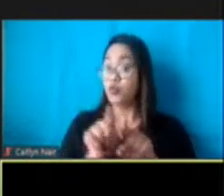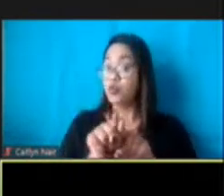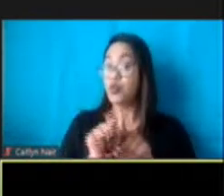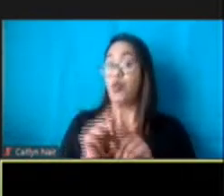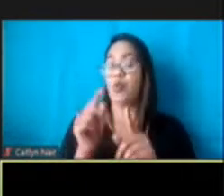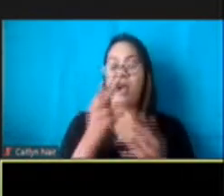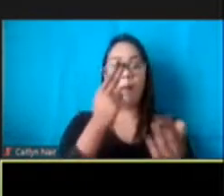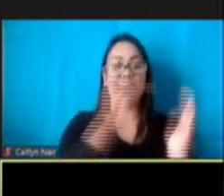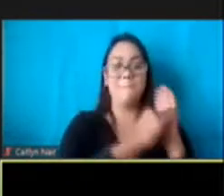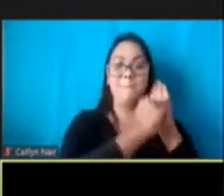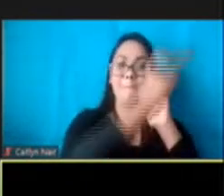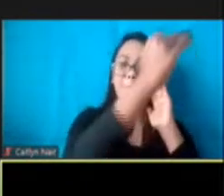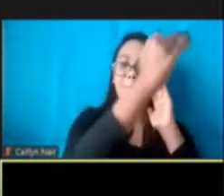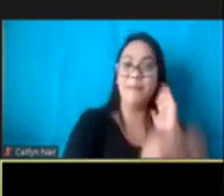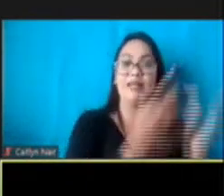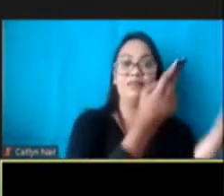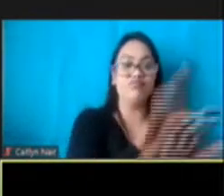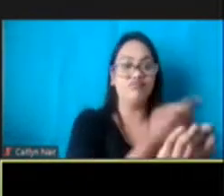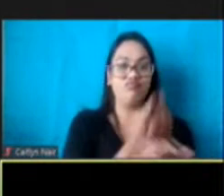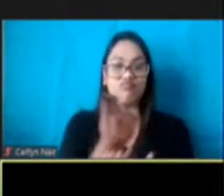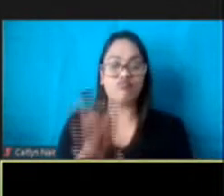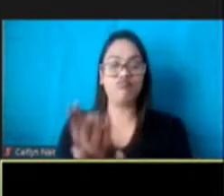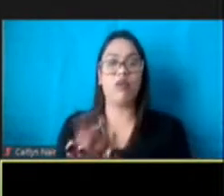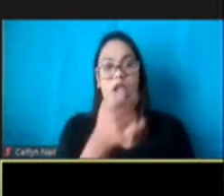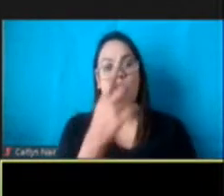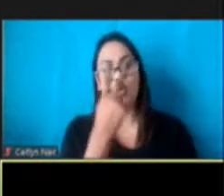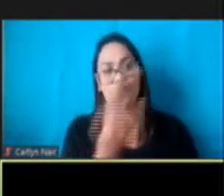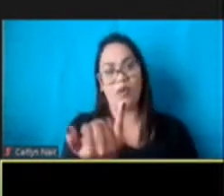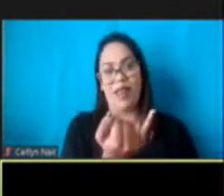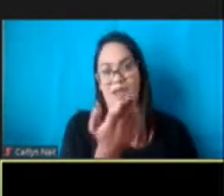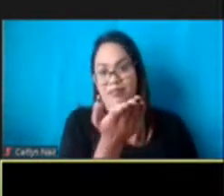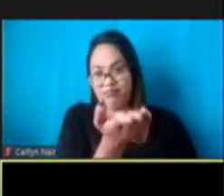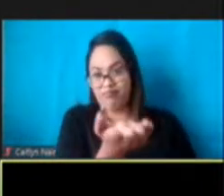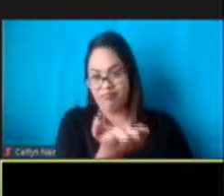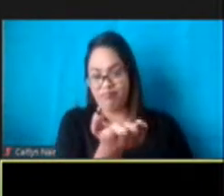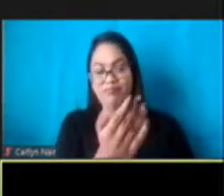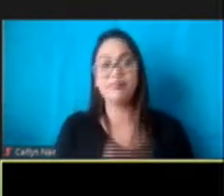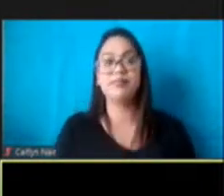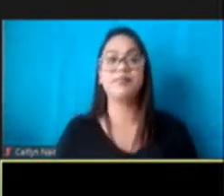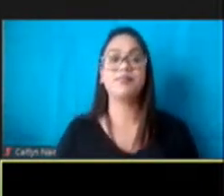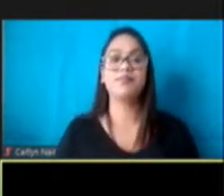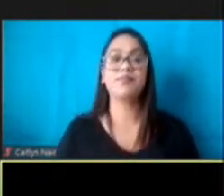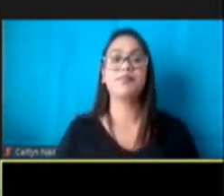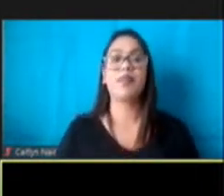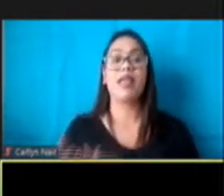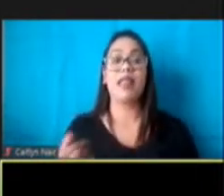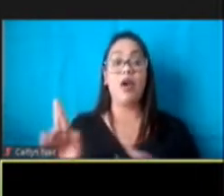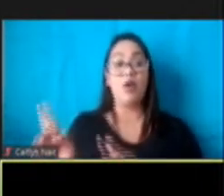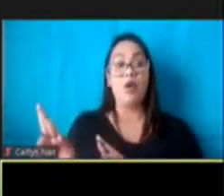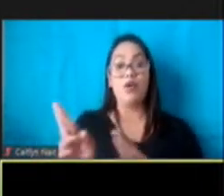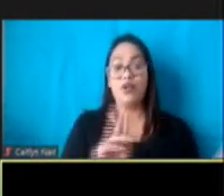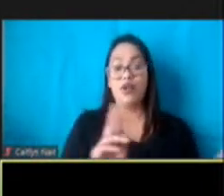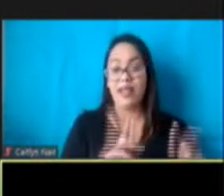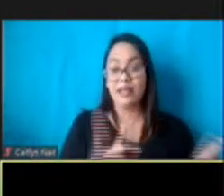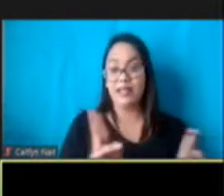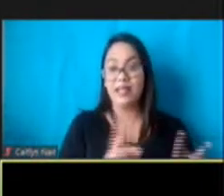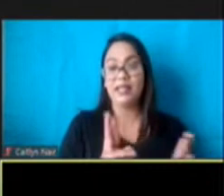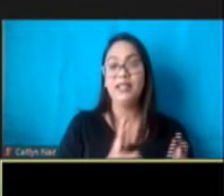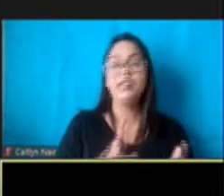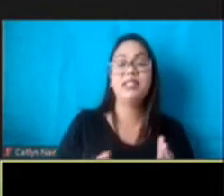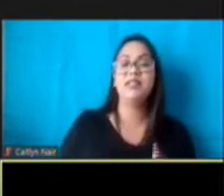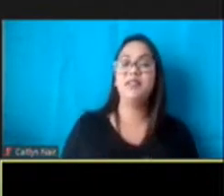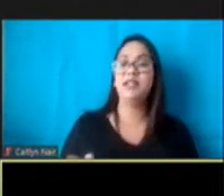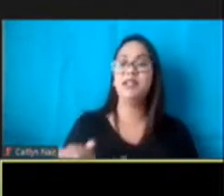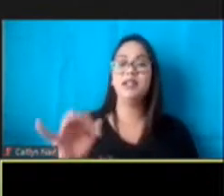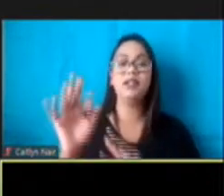beds and the occupancy thereof. The facility readiness, we must say, when we